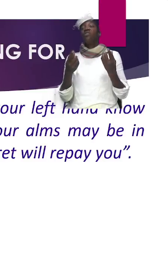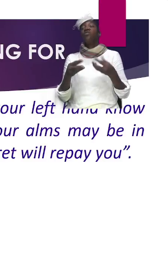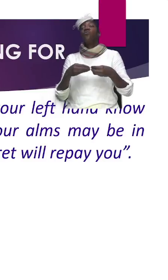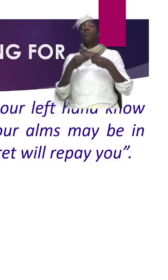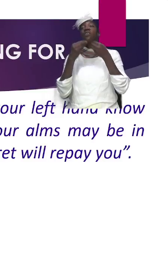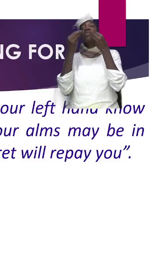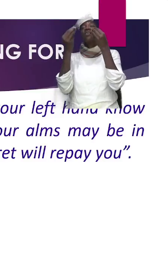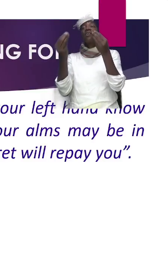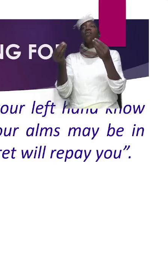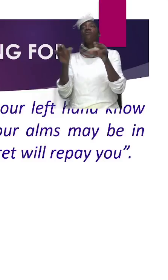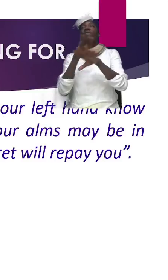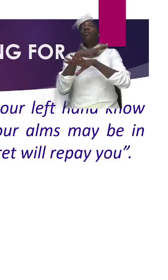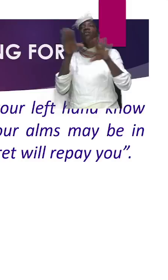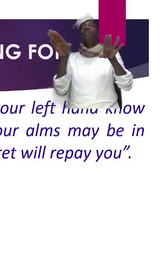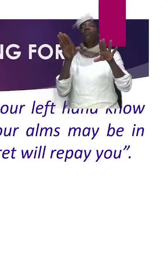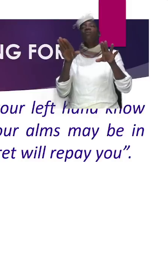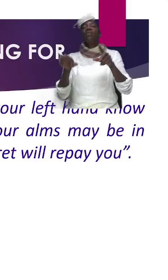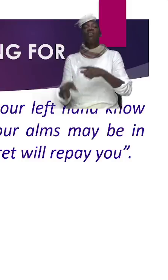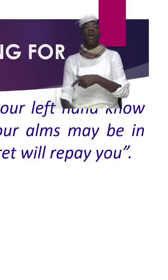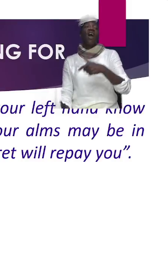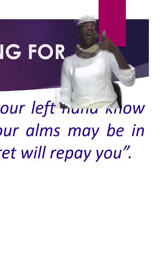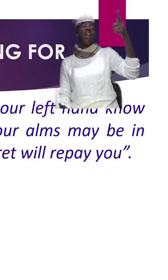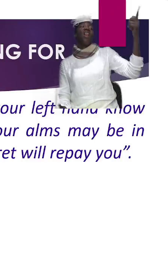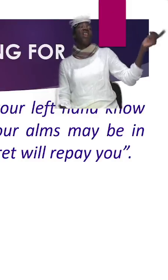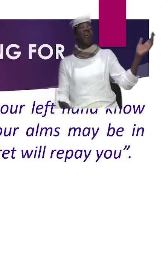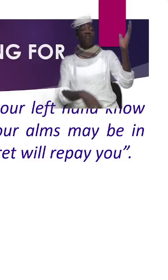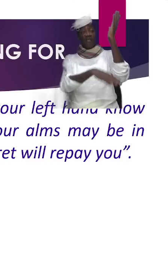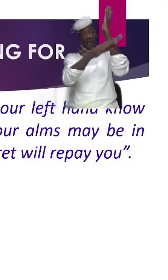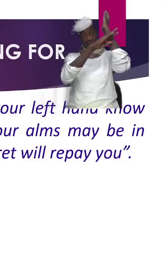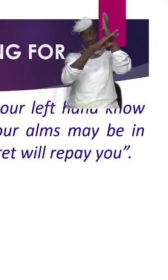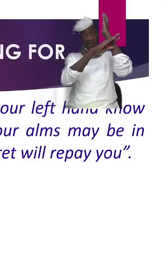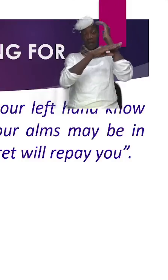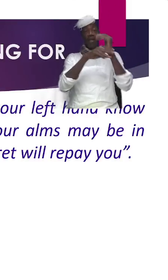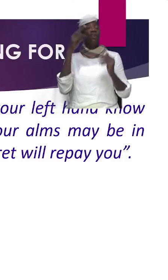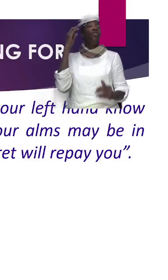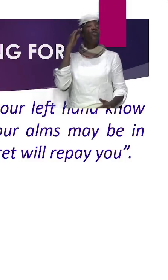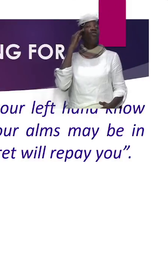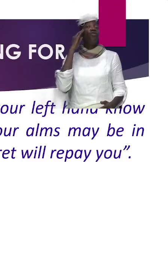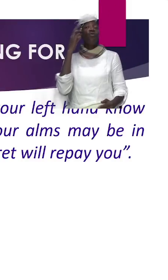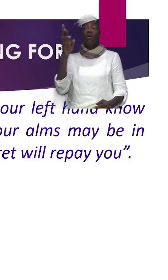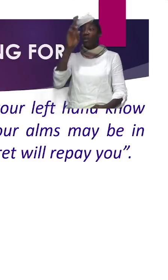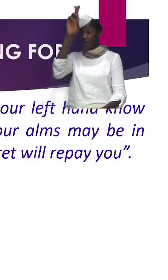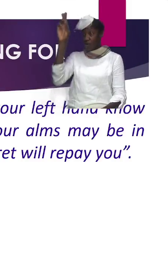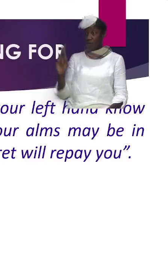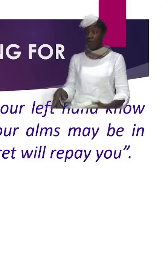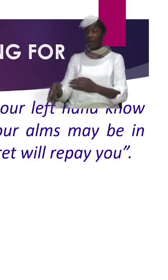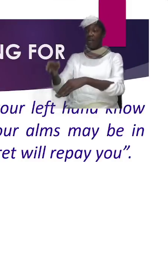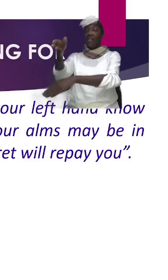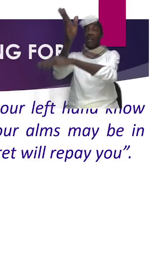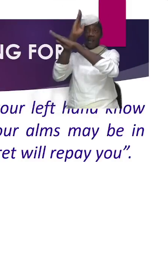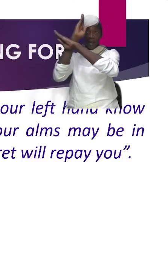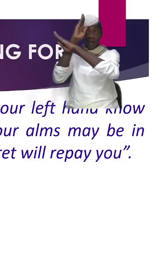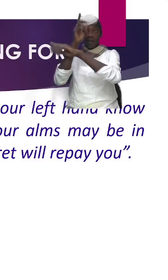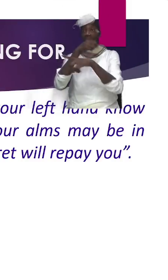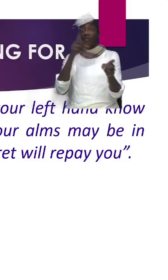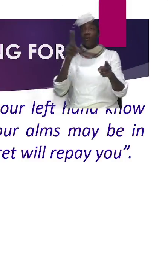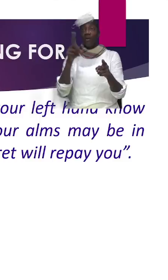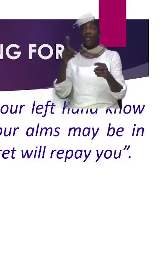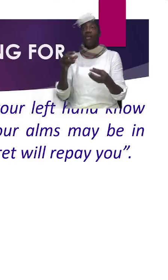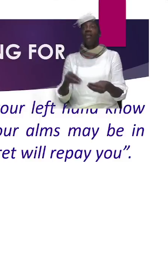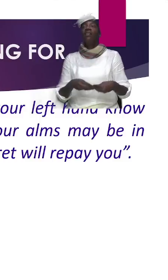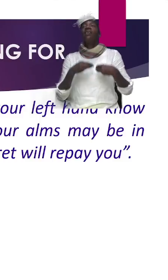you give alms, do not let your left hand know what your right hand is doing, that your alms may be